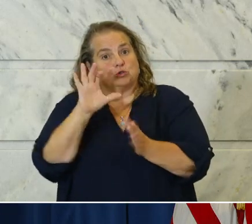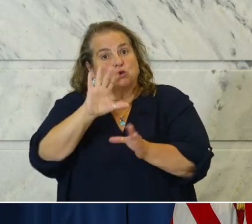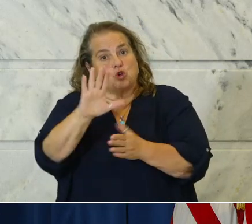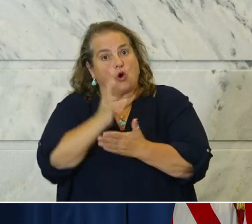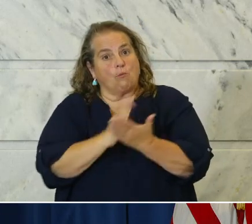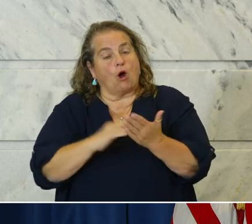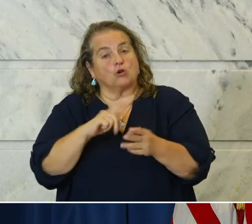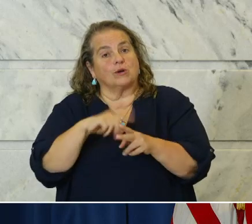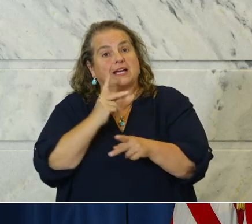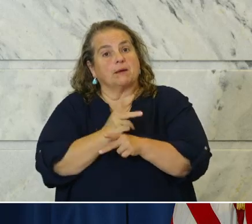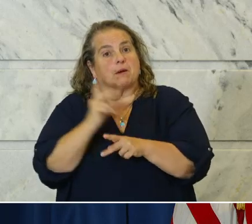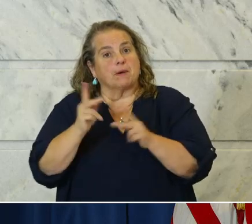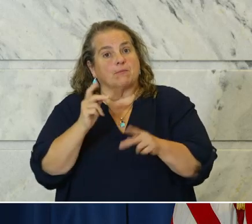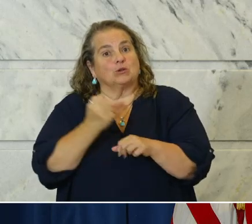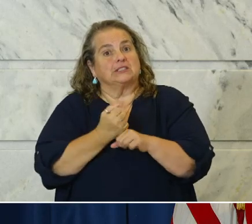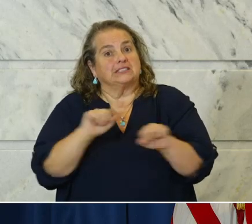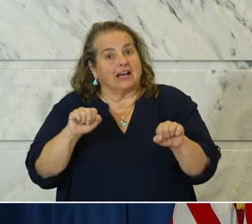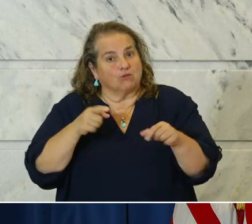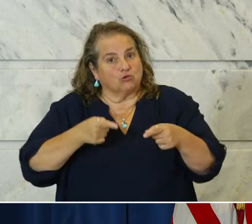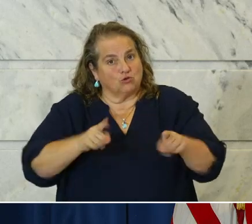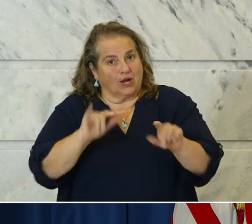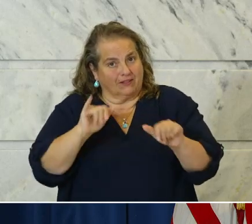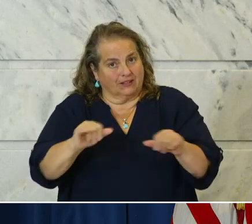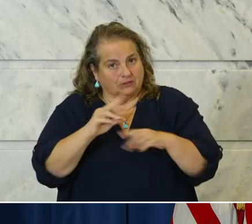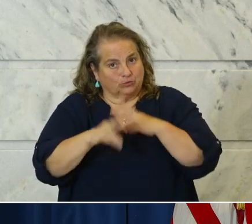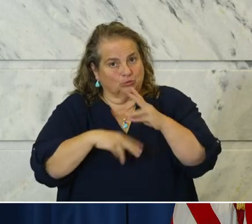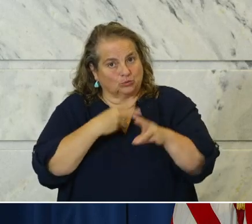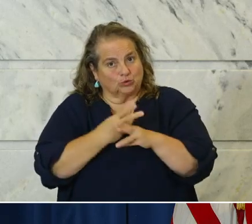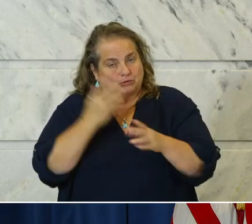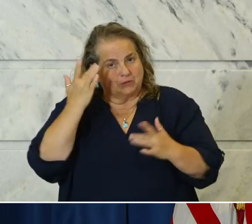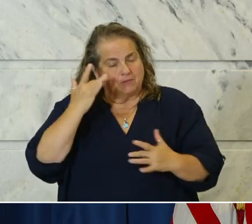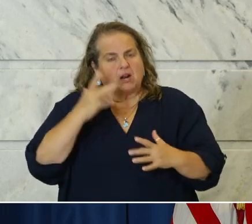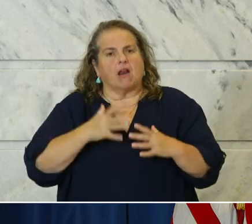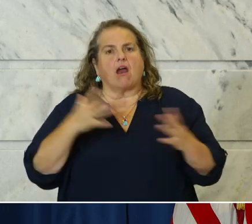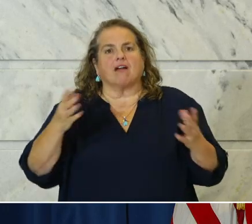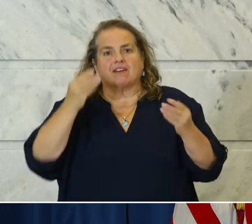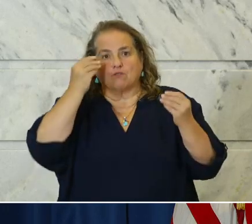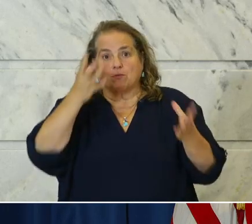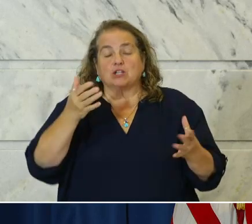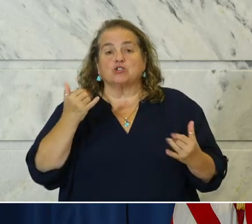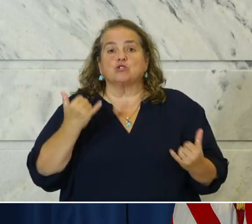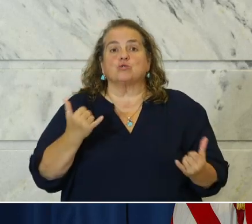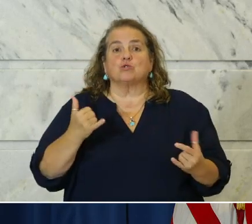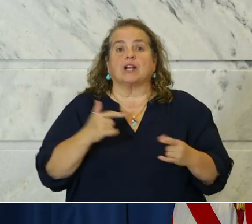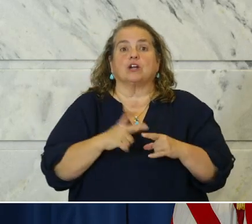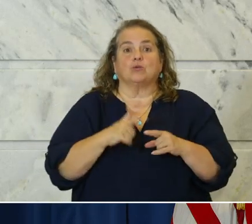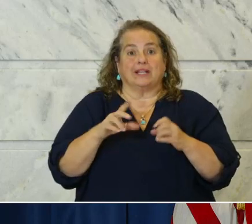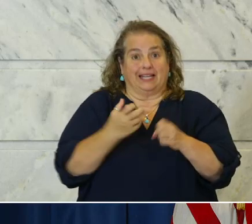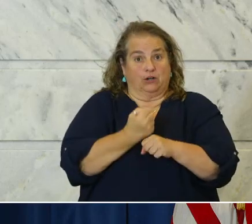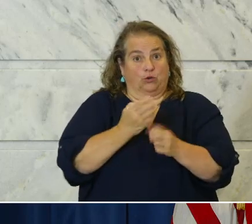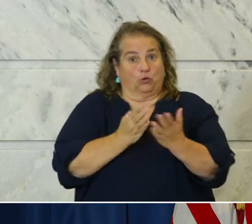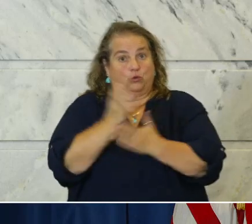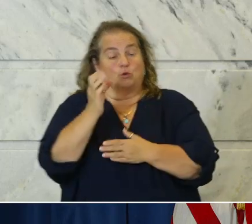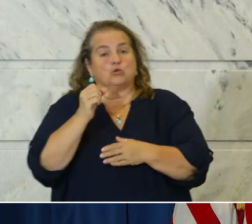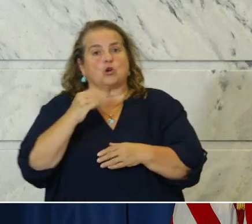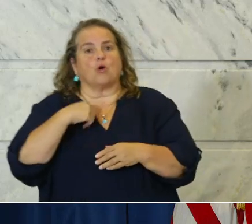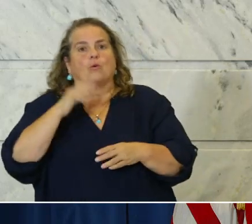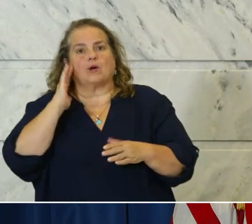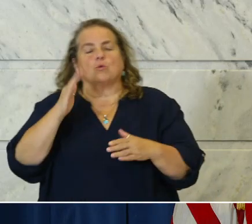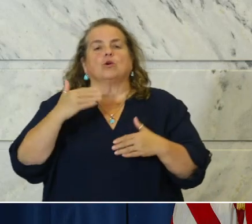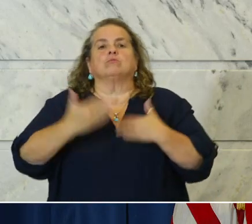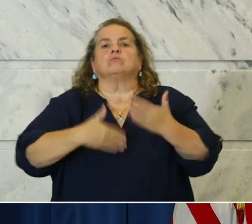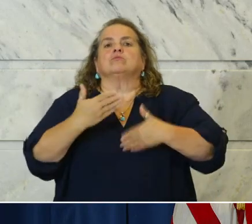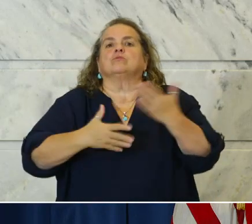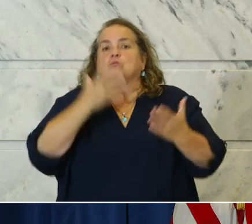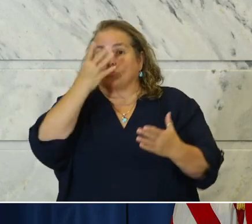safe during this pandemic. A lot of information today to get through, so we're going to move